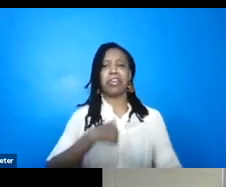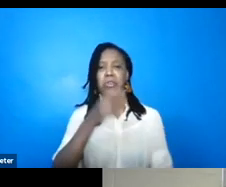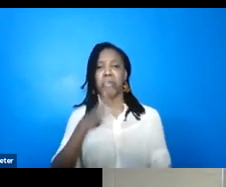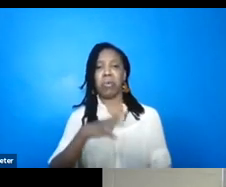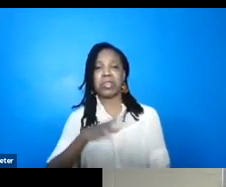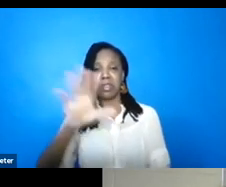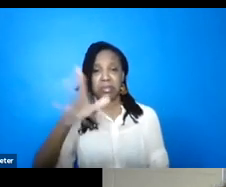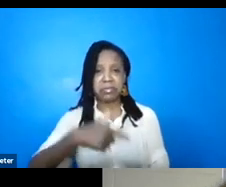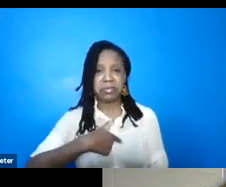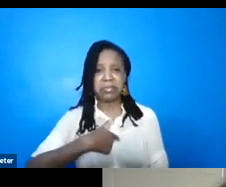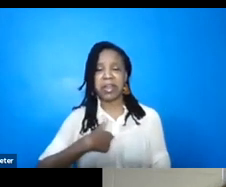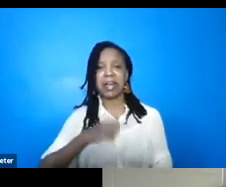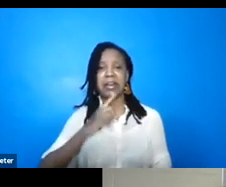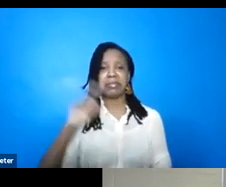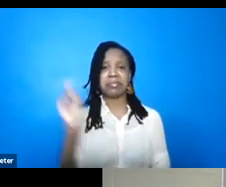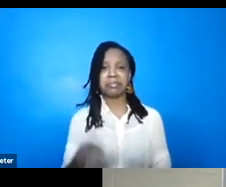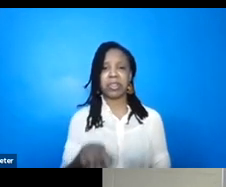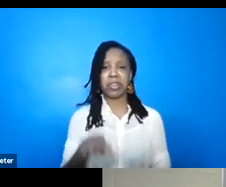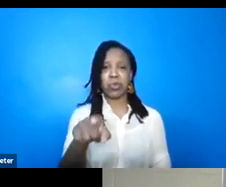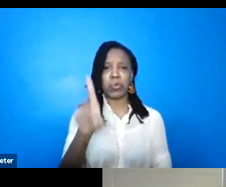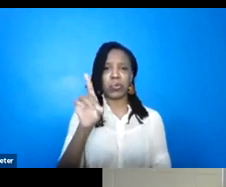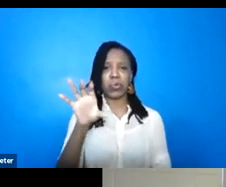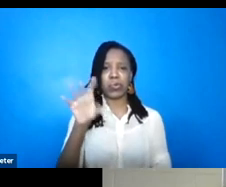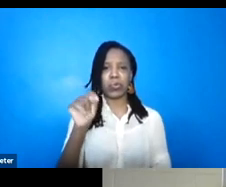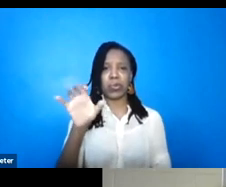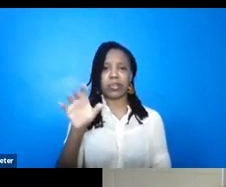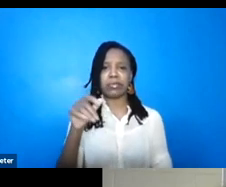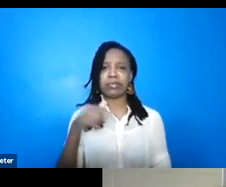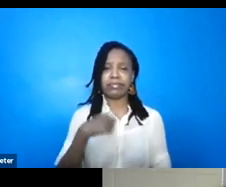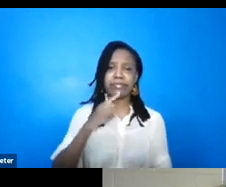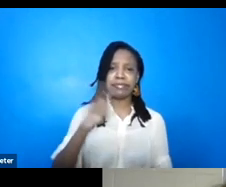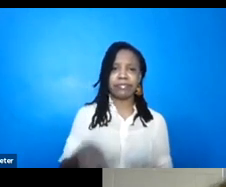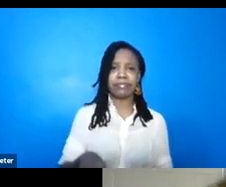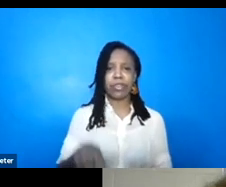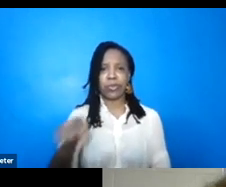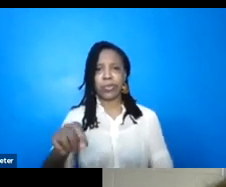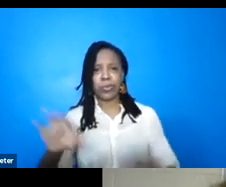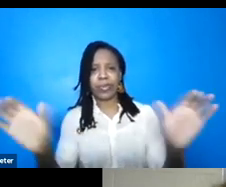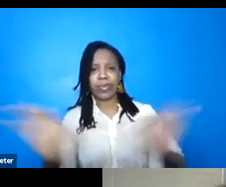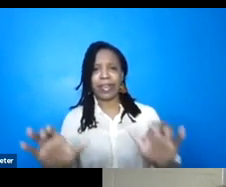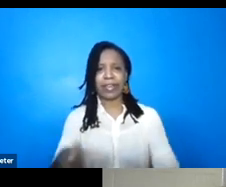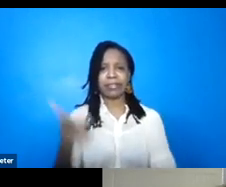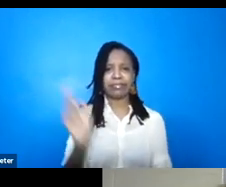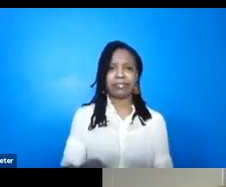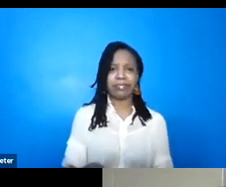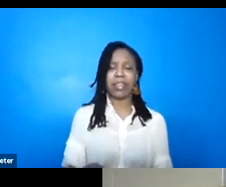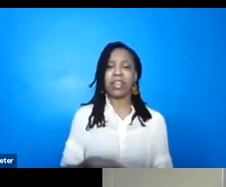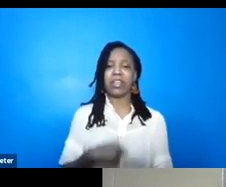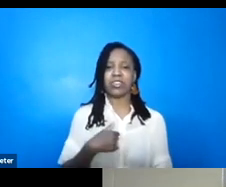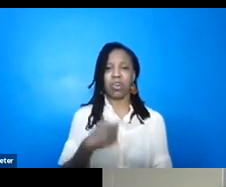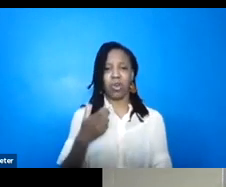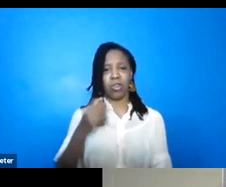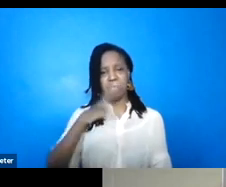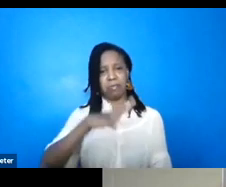what I say. So a lot of the men that were in my class, they identified, they loved Nino. They had shirts, they consider